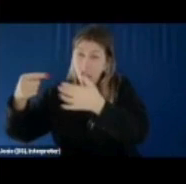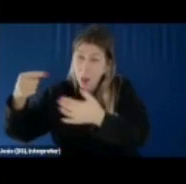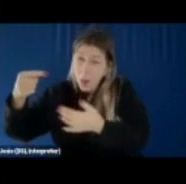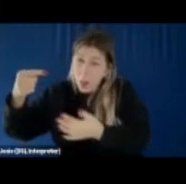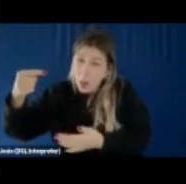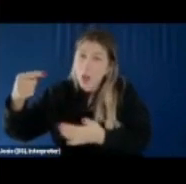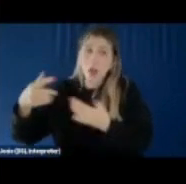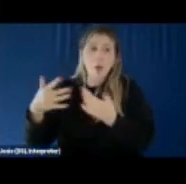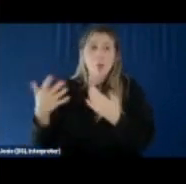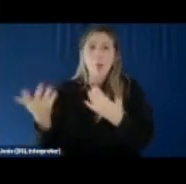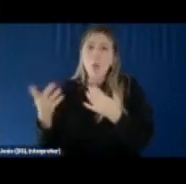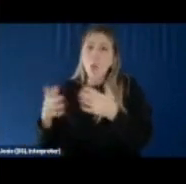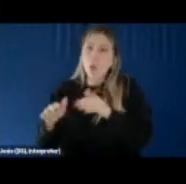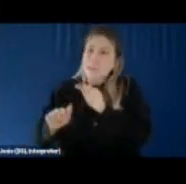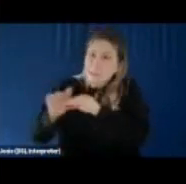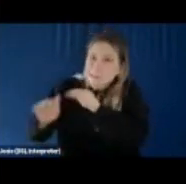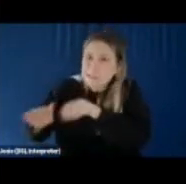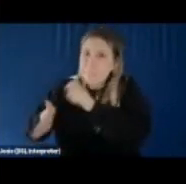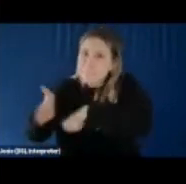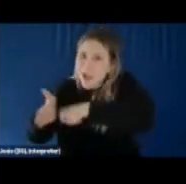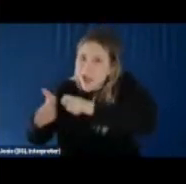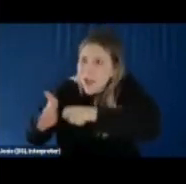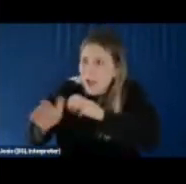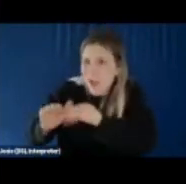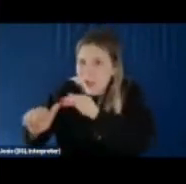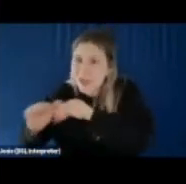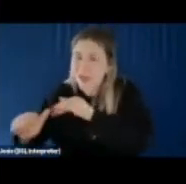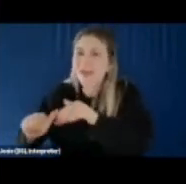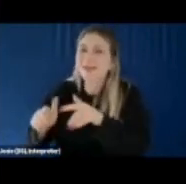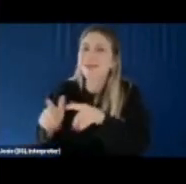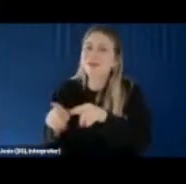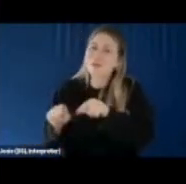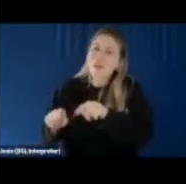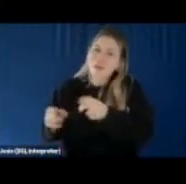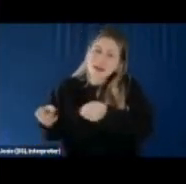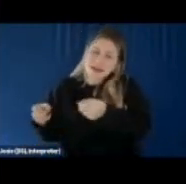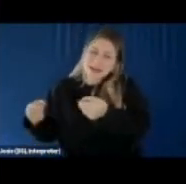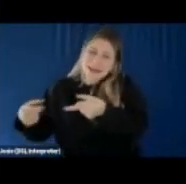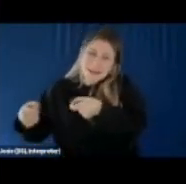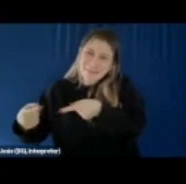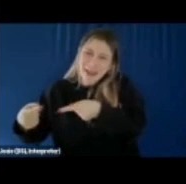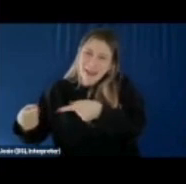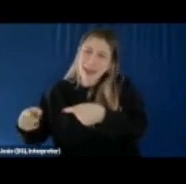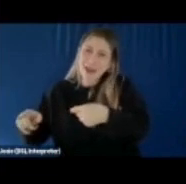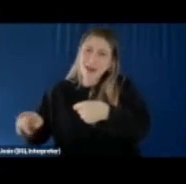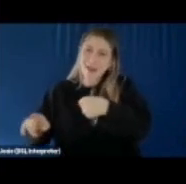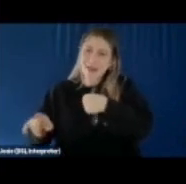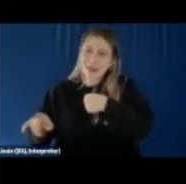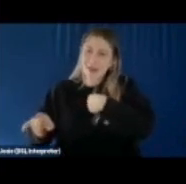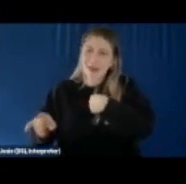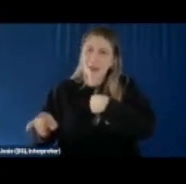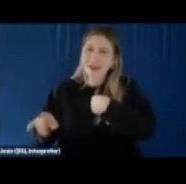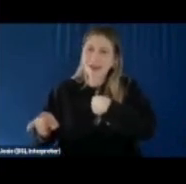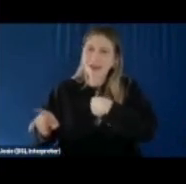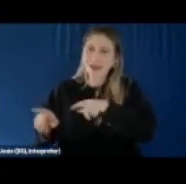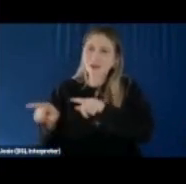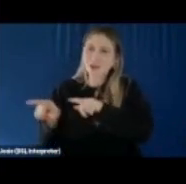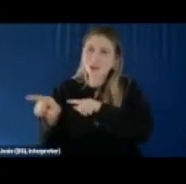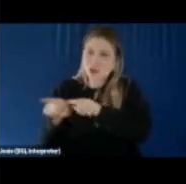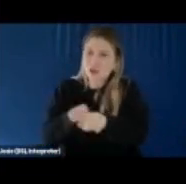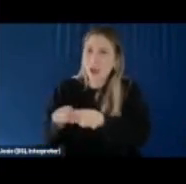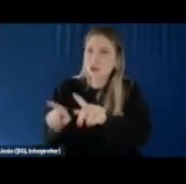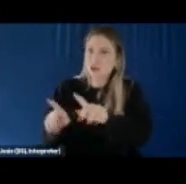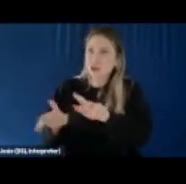look at something. So for that particular avenue, I go nuclear and, you know, try to really grab